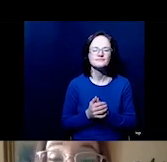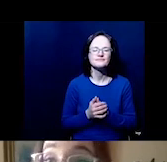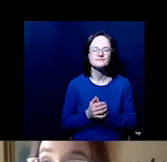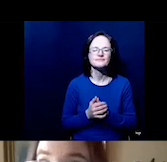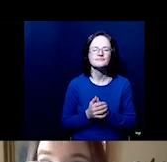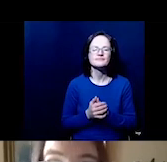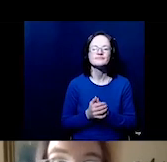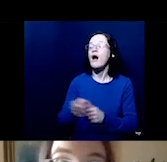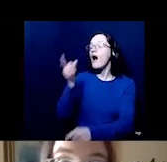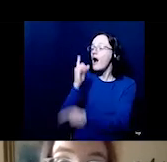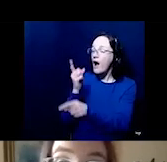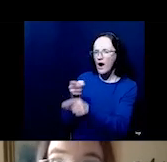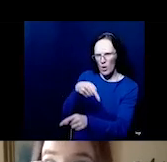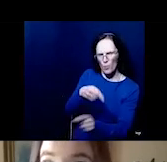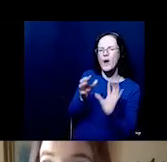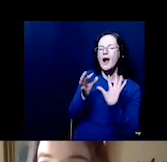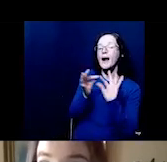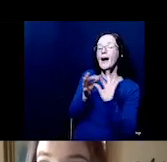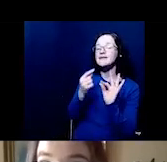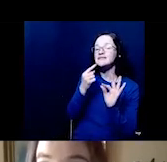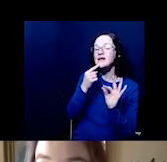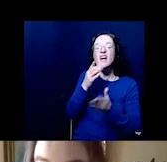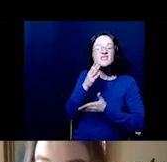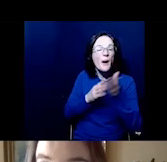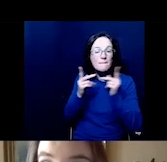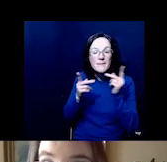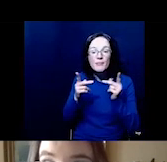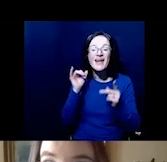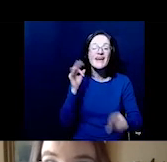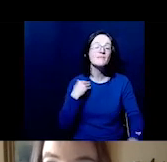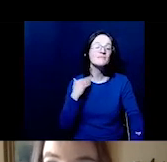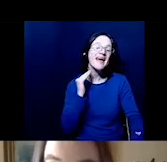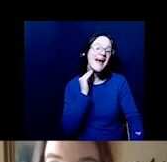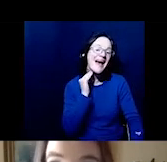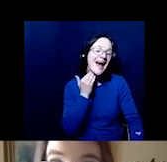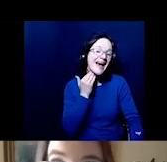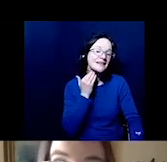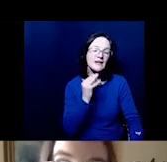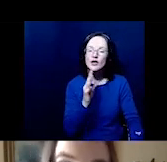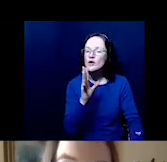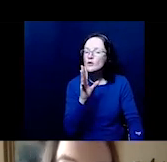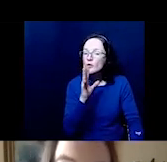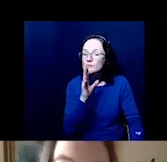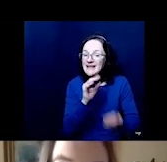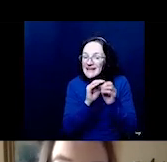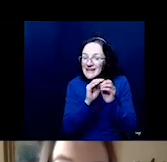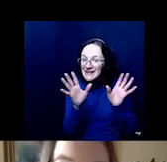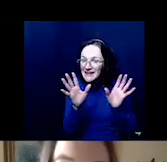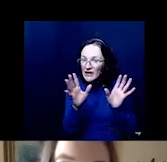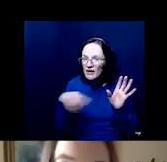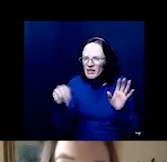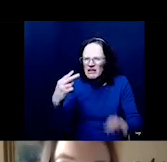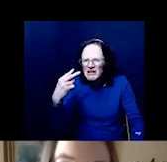Oh yeah, there's also the fact that sometimes people don't understand you with an accent. So that's another issue, yeah.